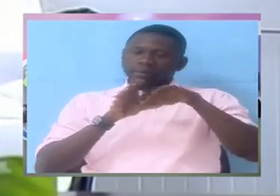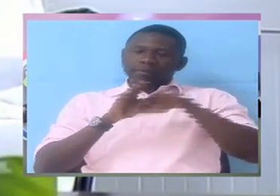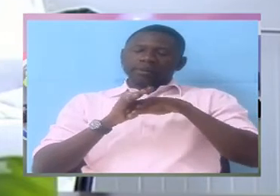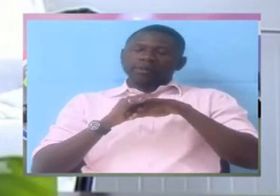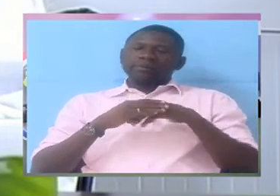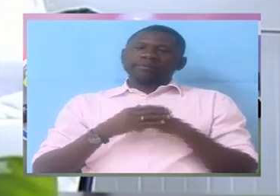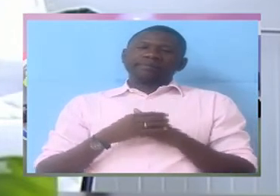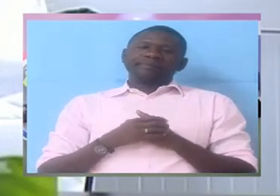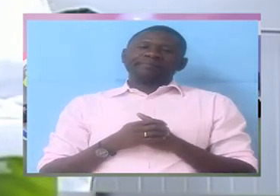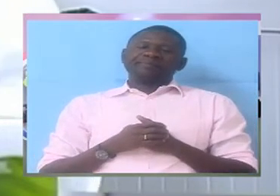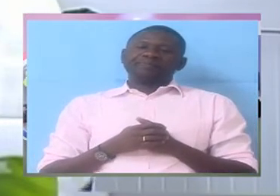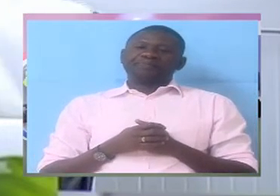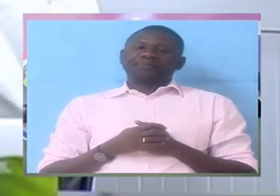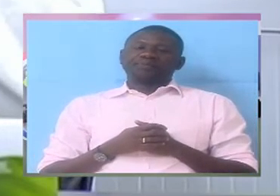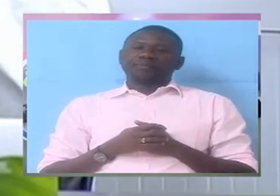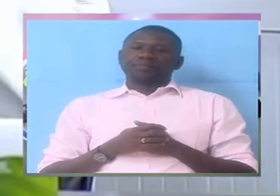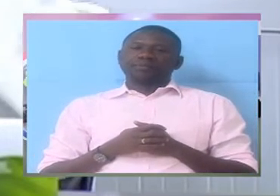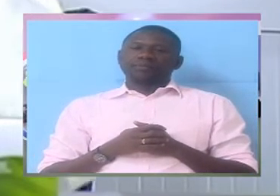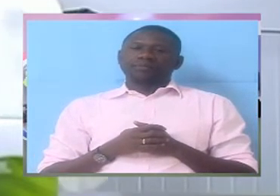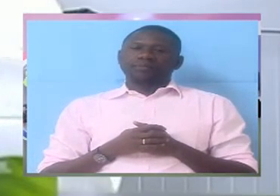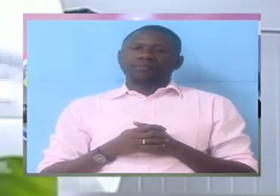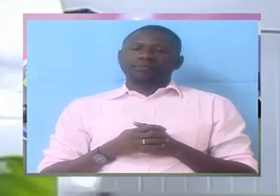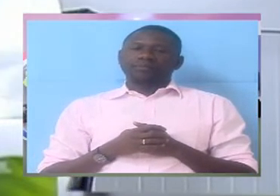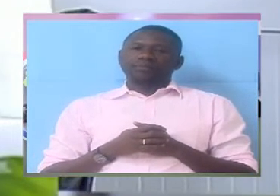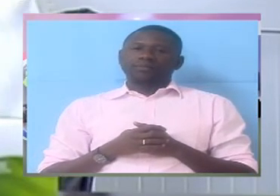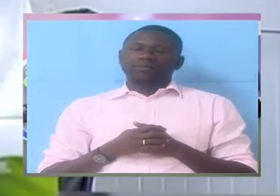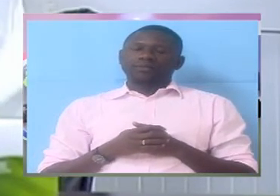officer sent a blow into my